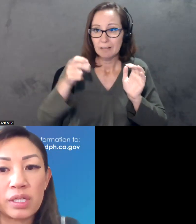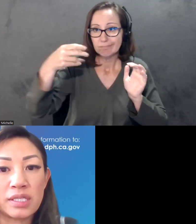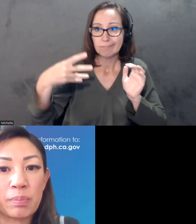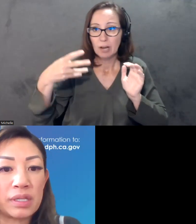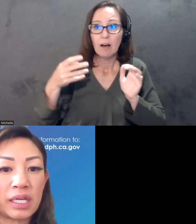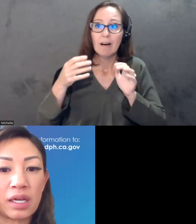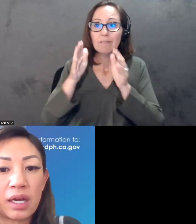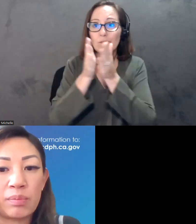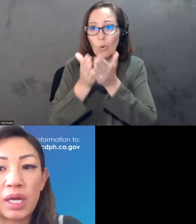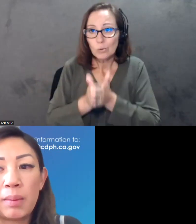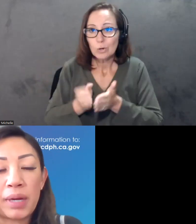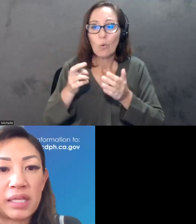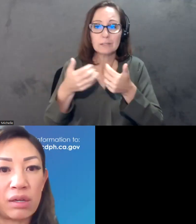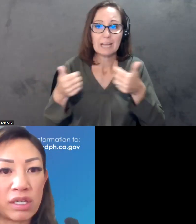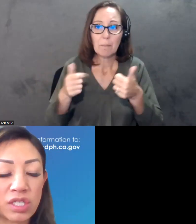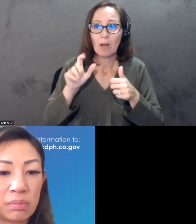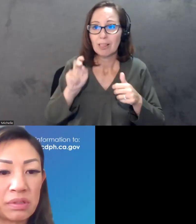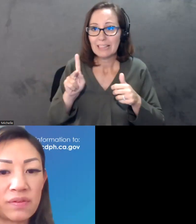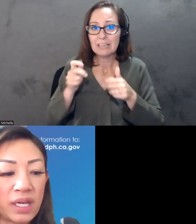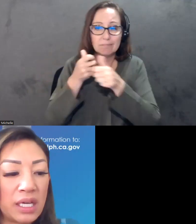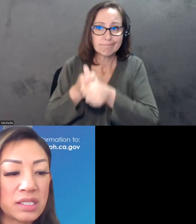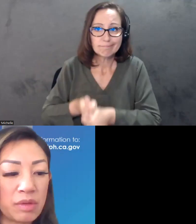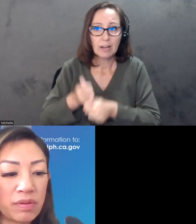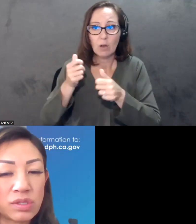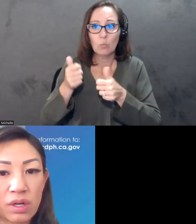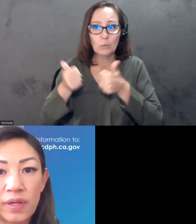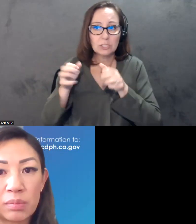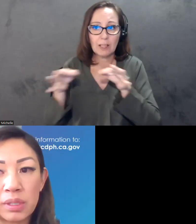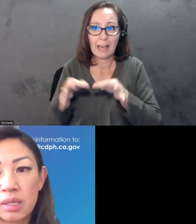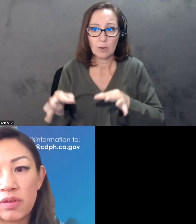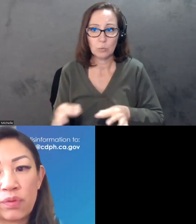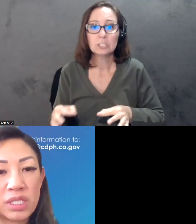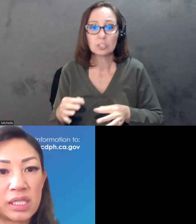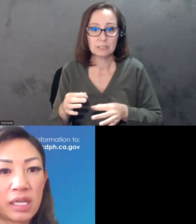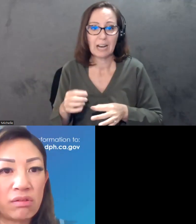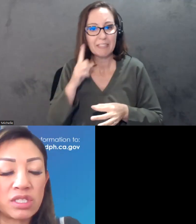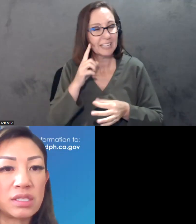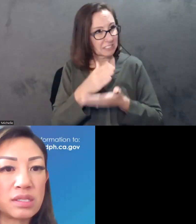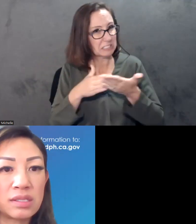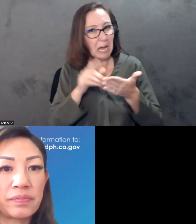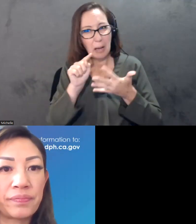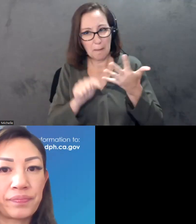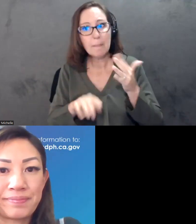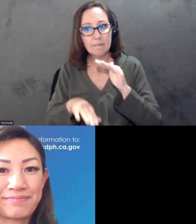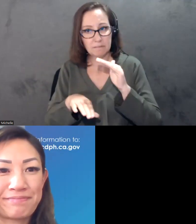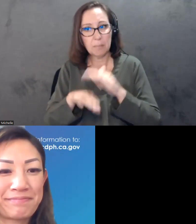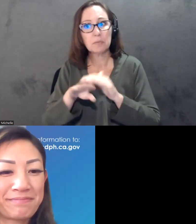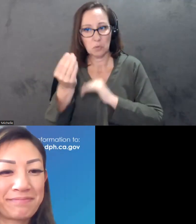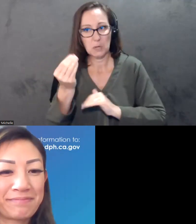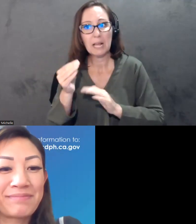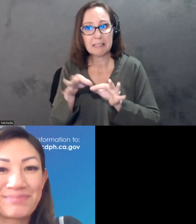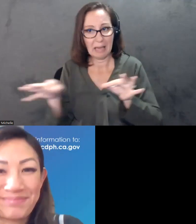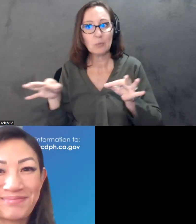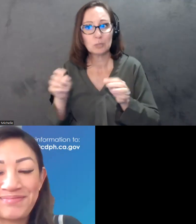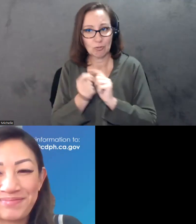folder or in a separate link by language. And I believe some of those are available in up to 14 languages. Thank